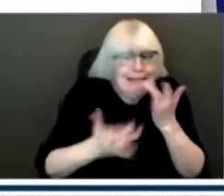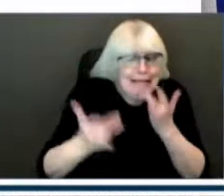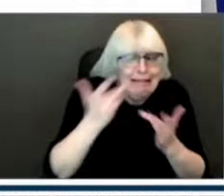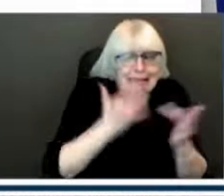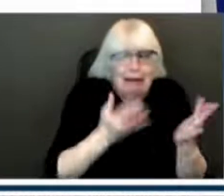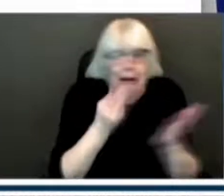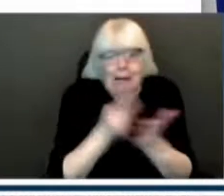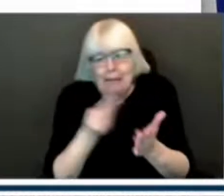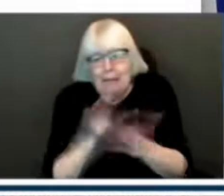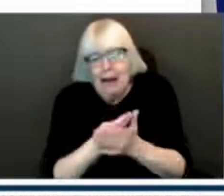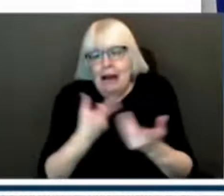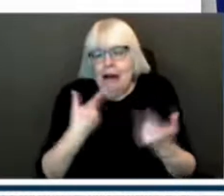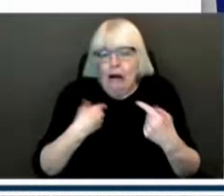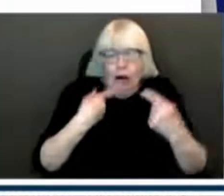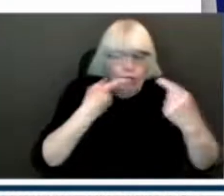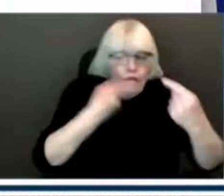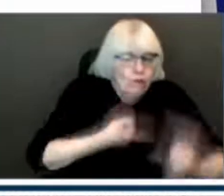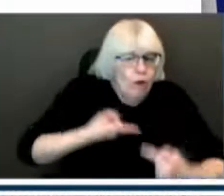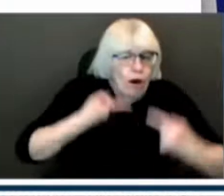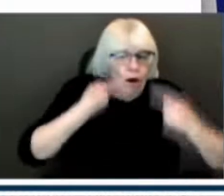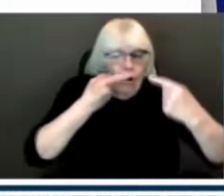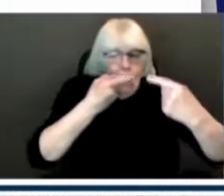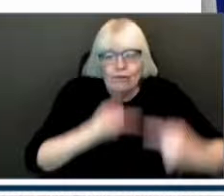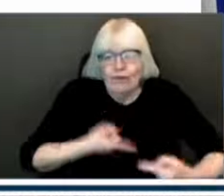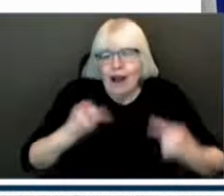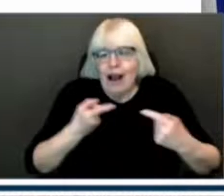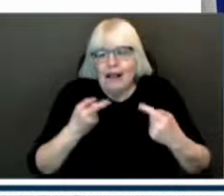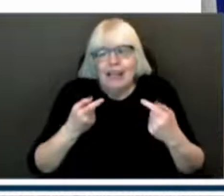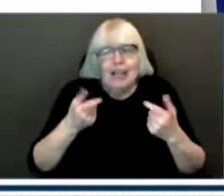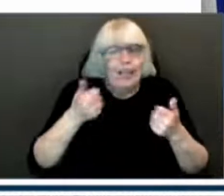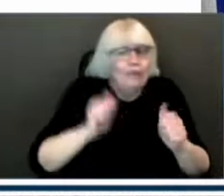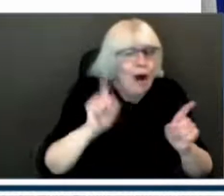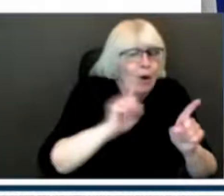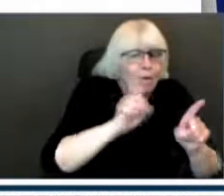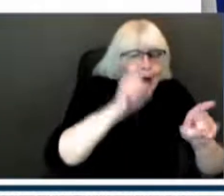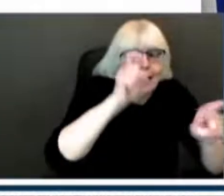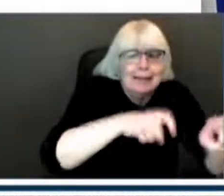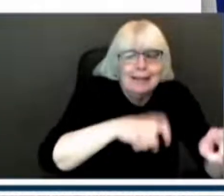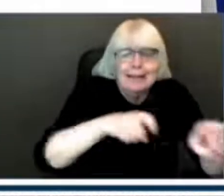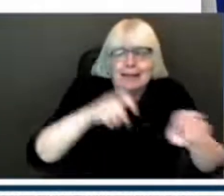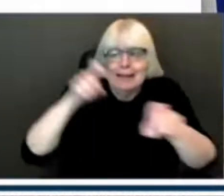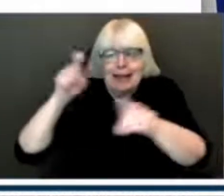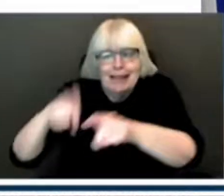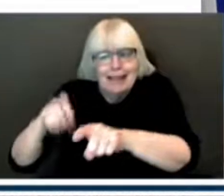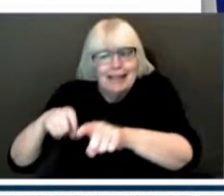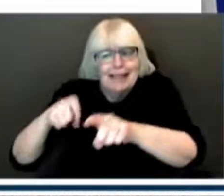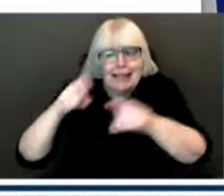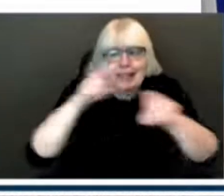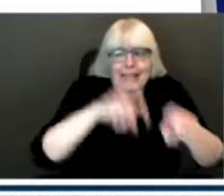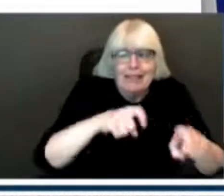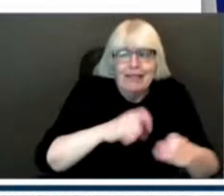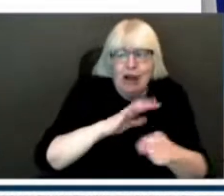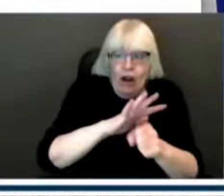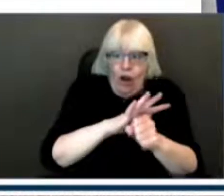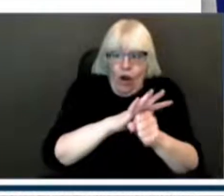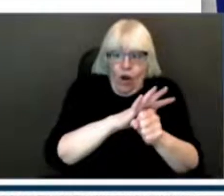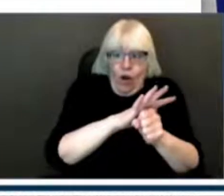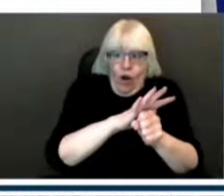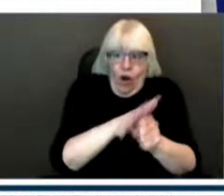meet the needs and treat COVID patients and non-COVID patients at the same time. It's been a